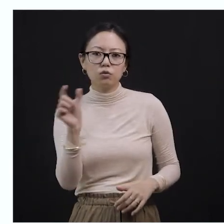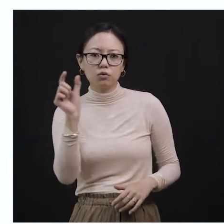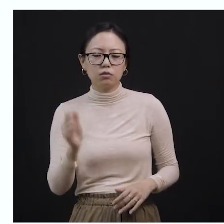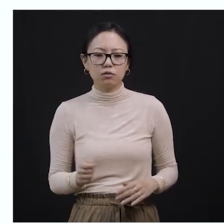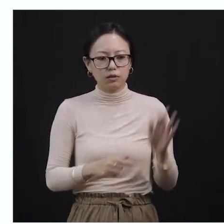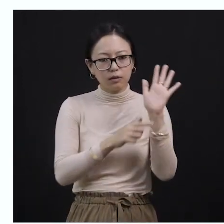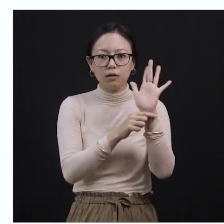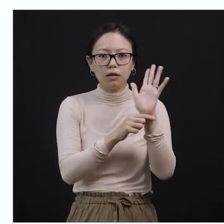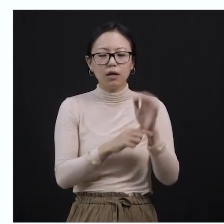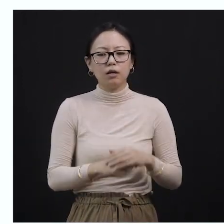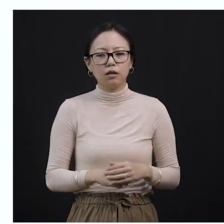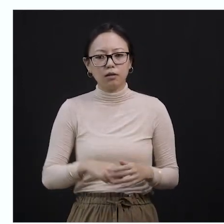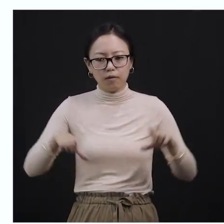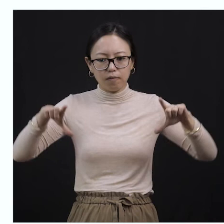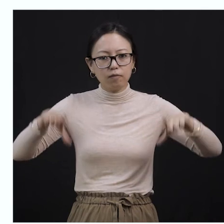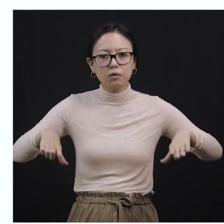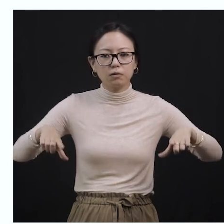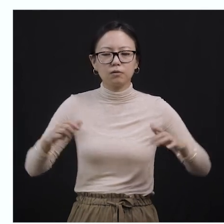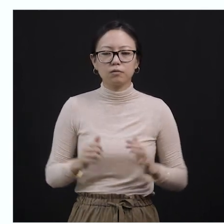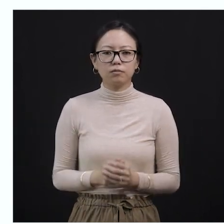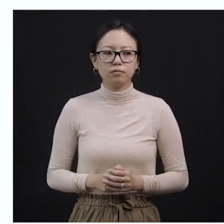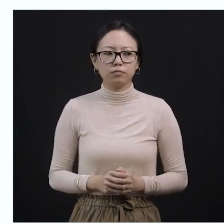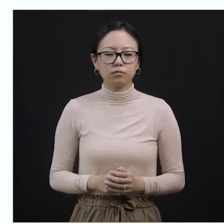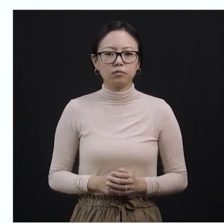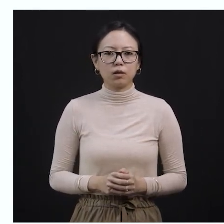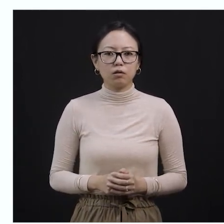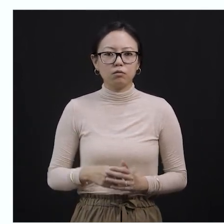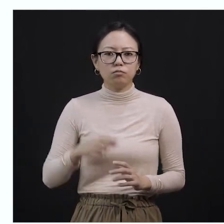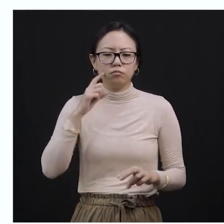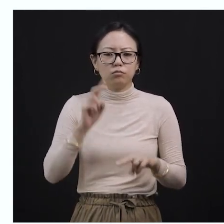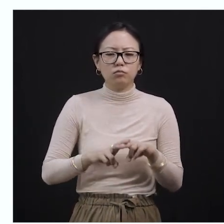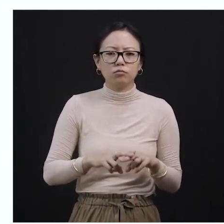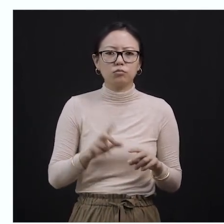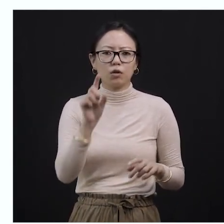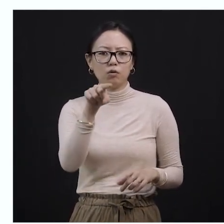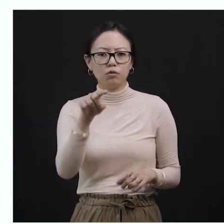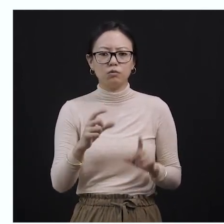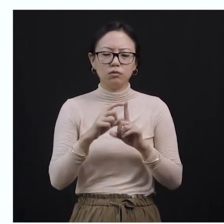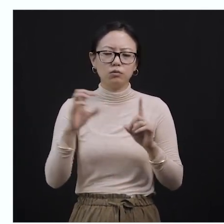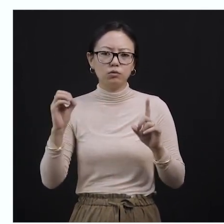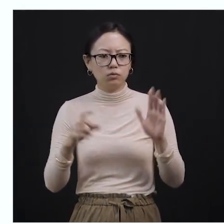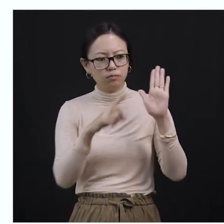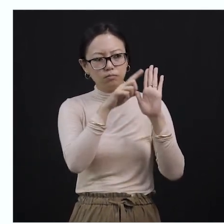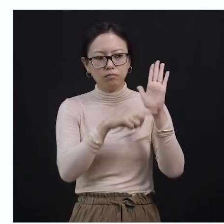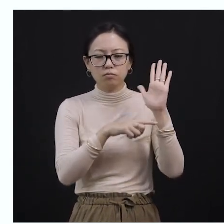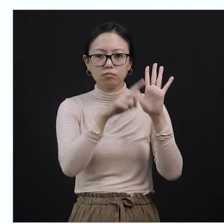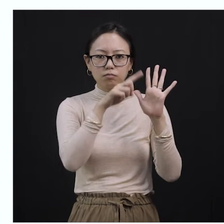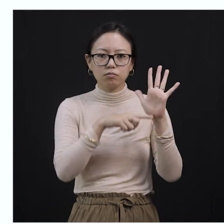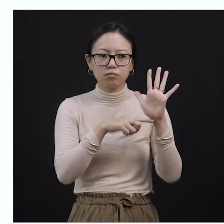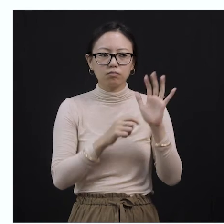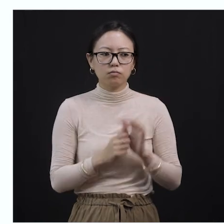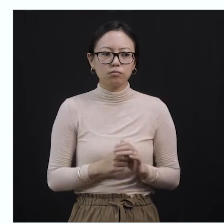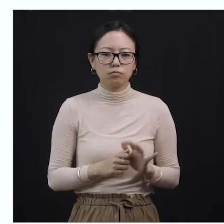span. Now, if you look here, when you spread out your hand like this, you will see the hand span. That